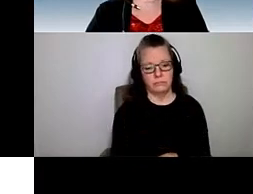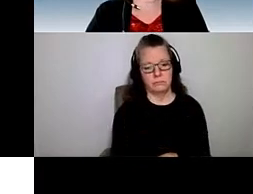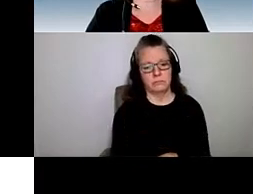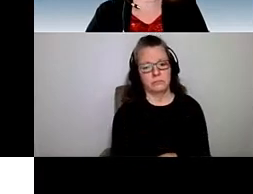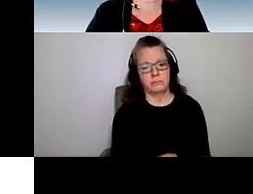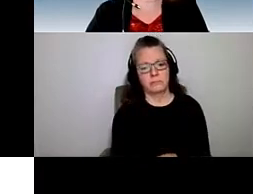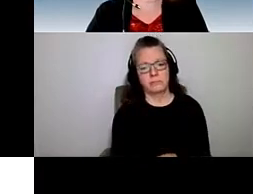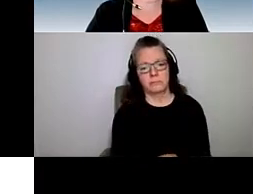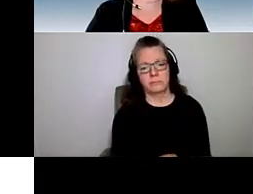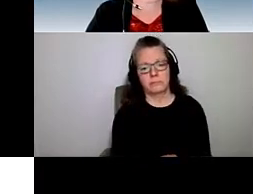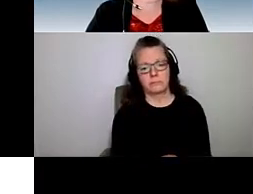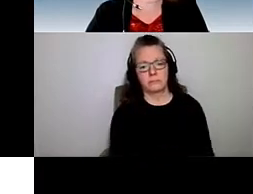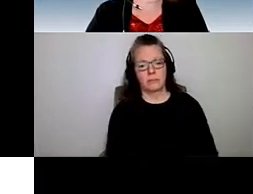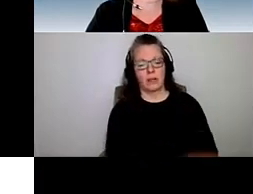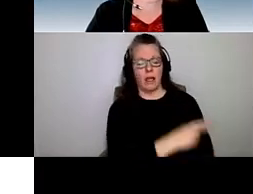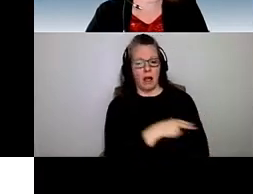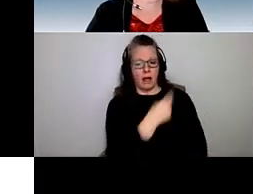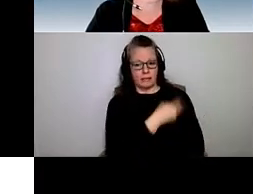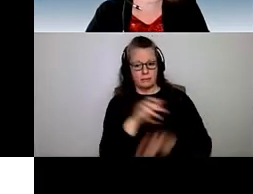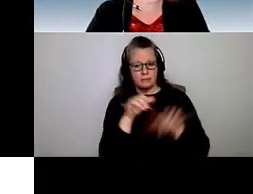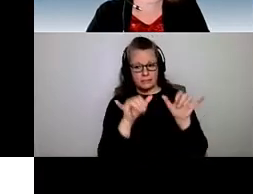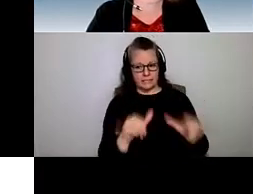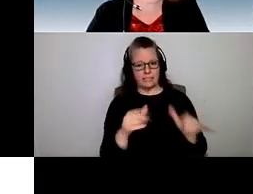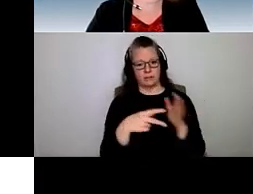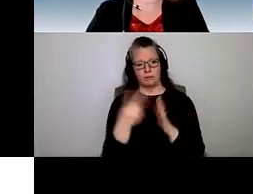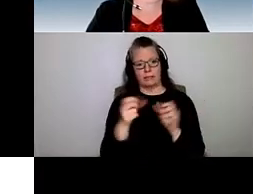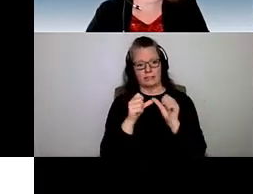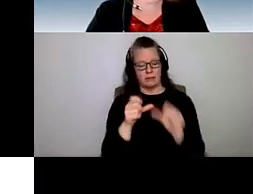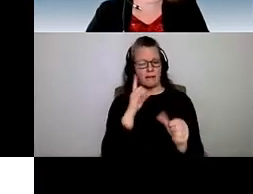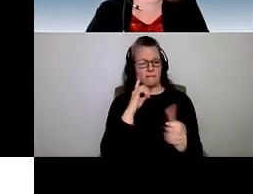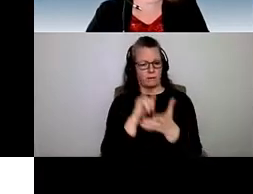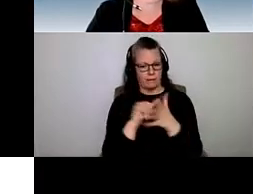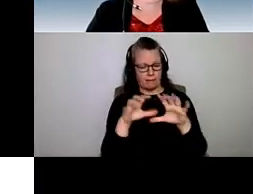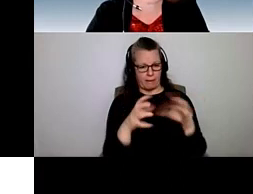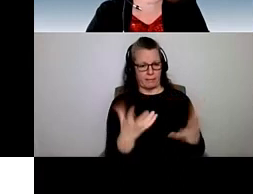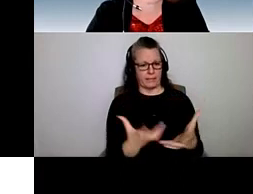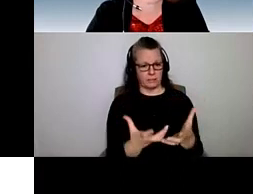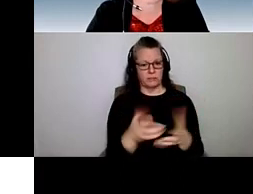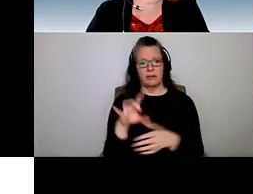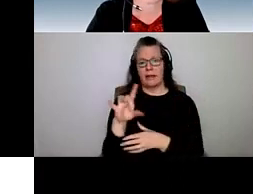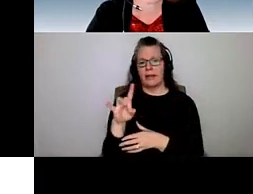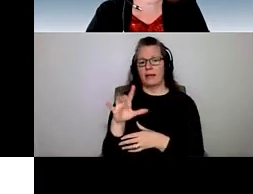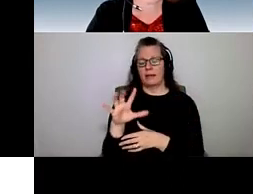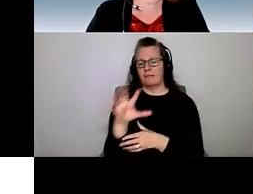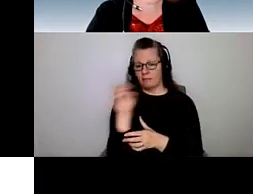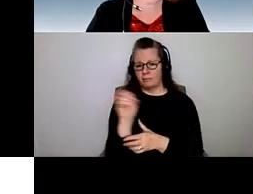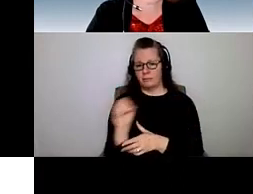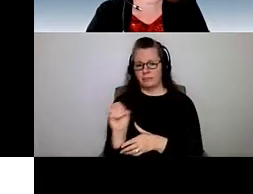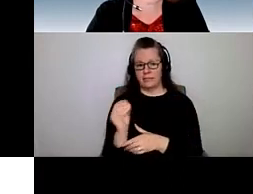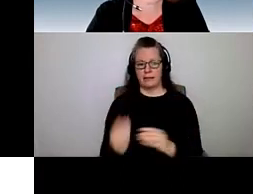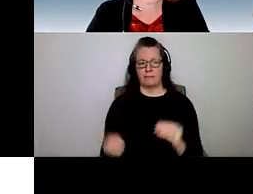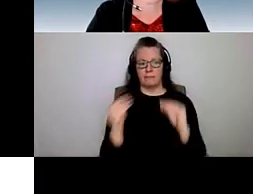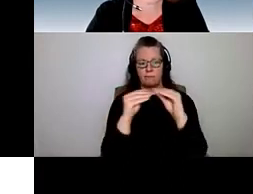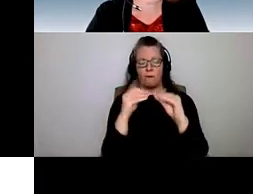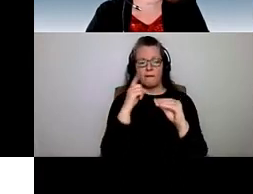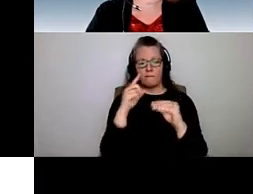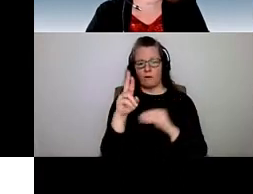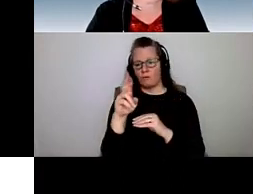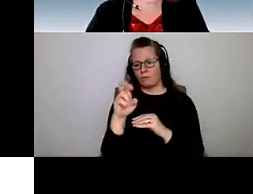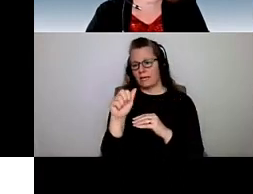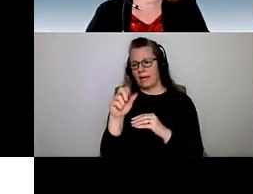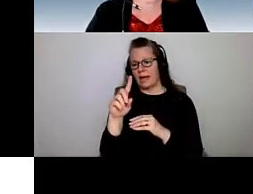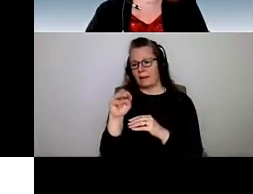result are twice as long for that population. We are 85% higher in terms of readmission rates for